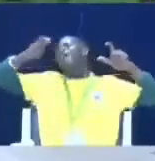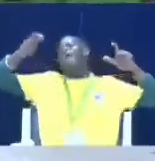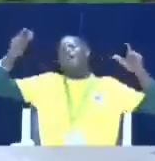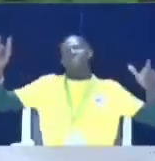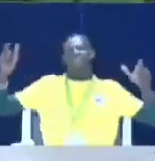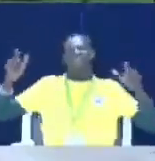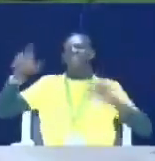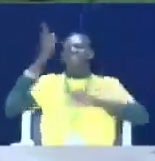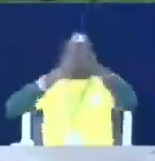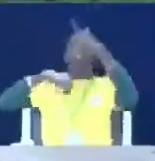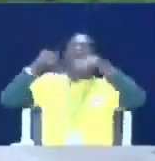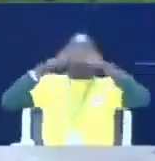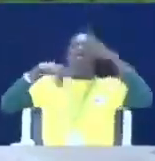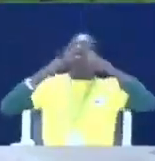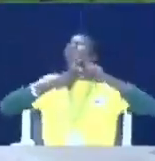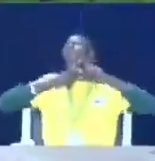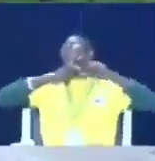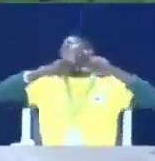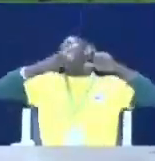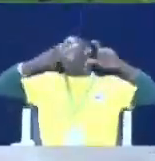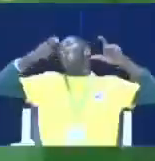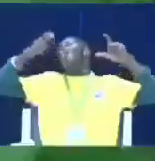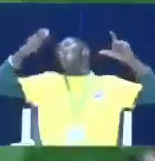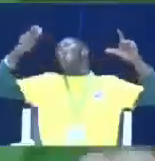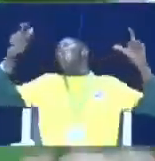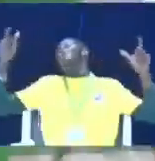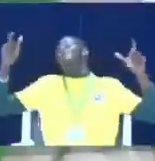Shout enlarge!